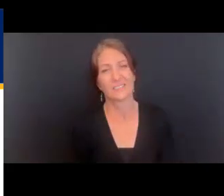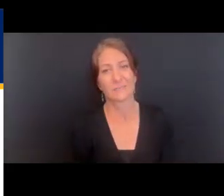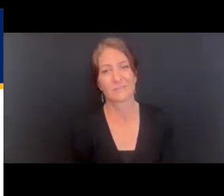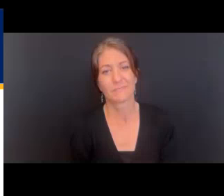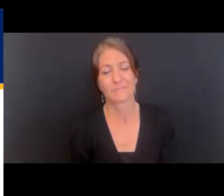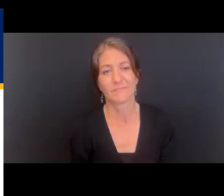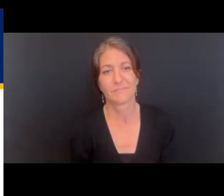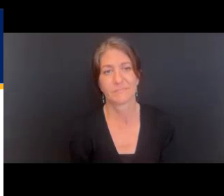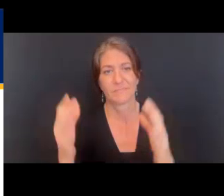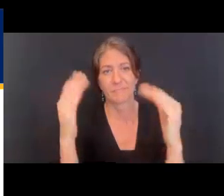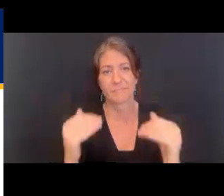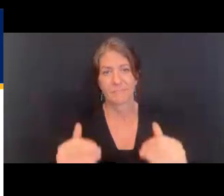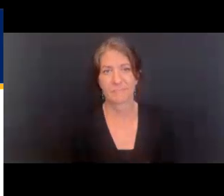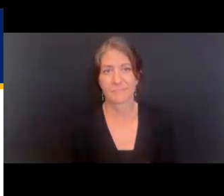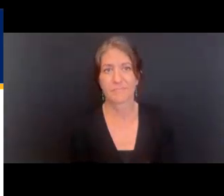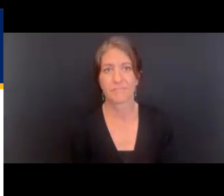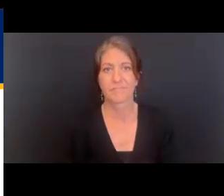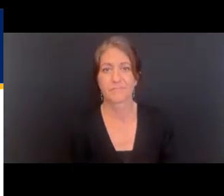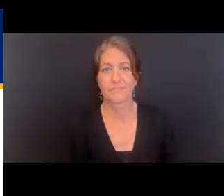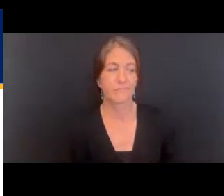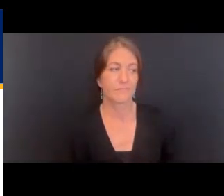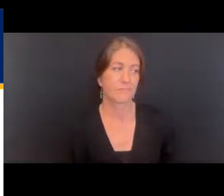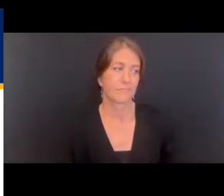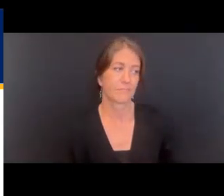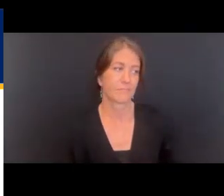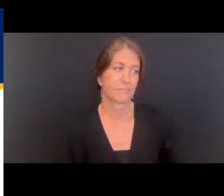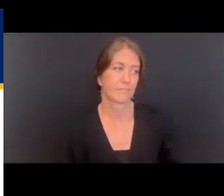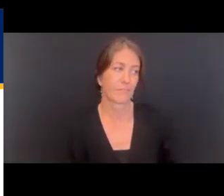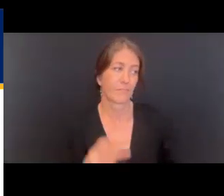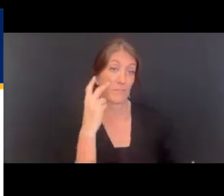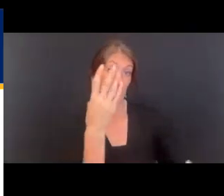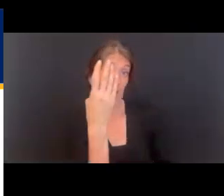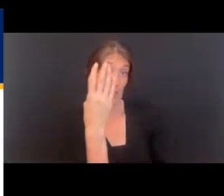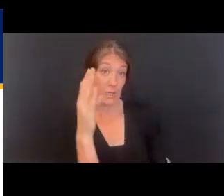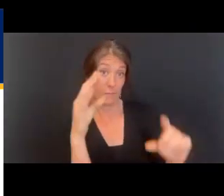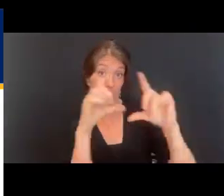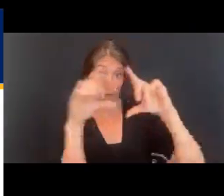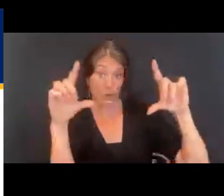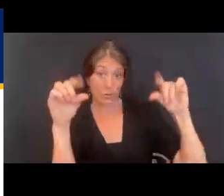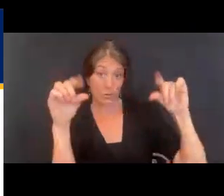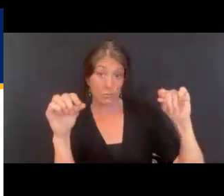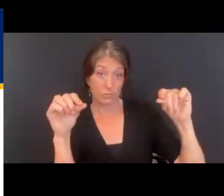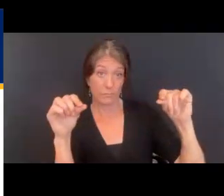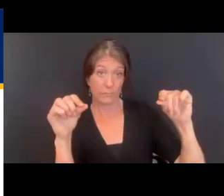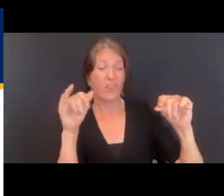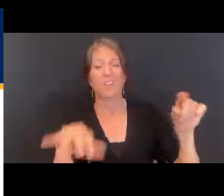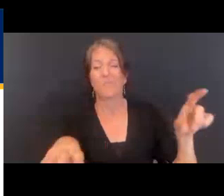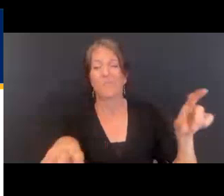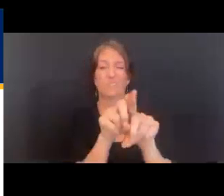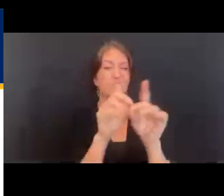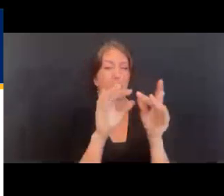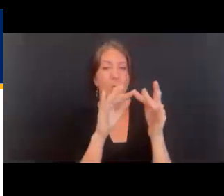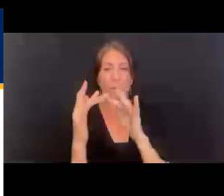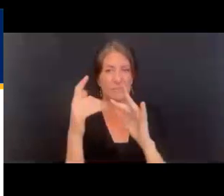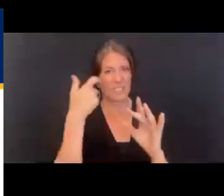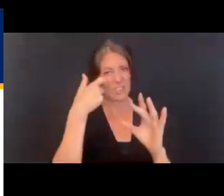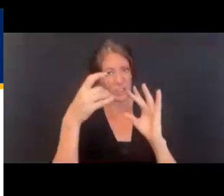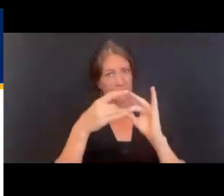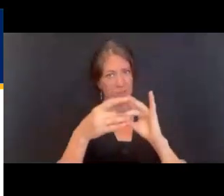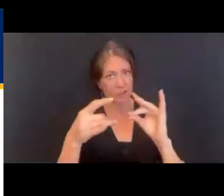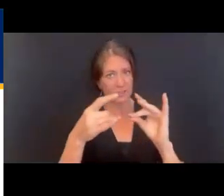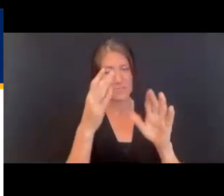slide, you'll see in blue the blue box, that same website that we just mentioned, and then each of these